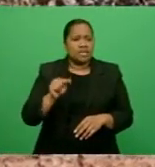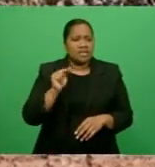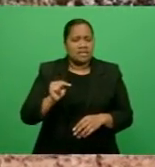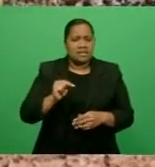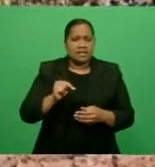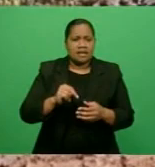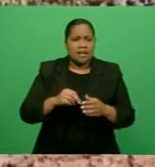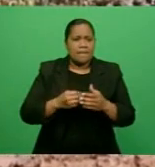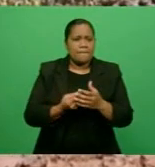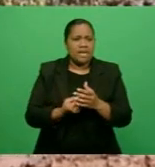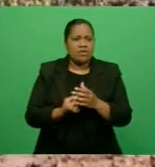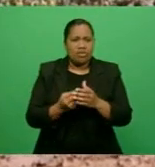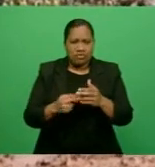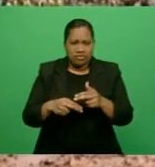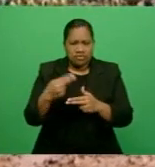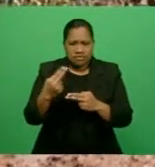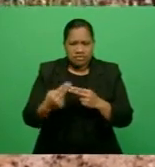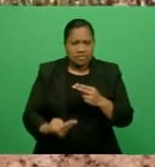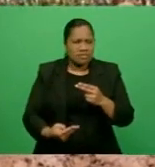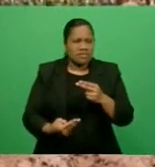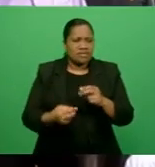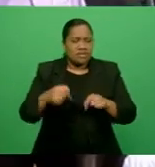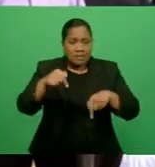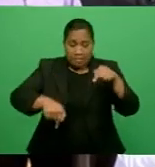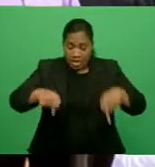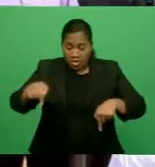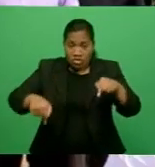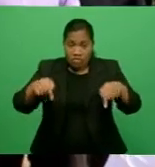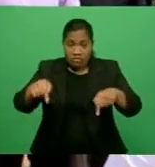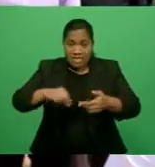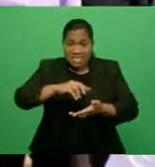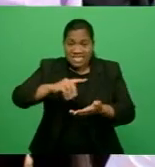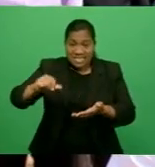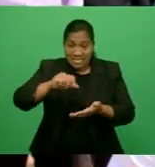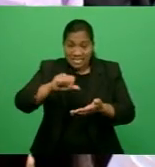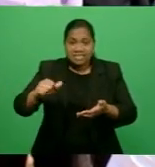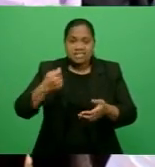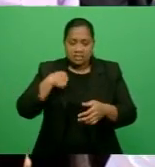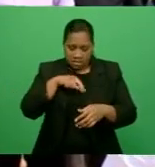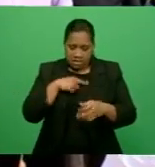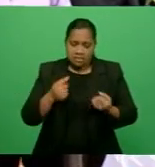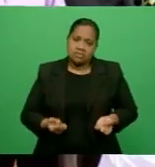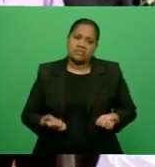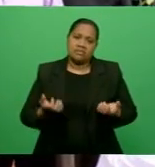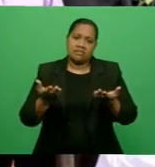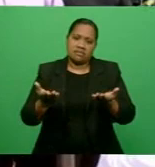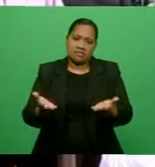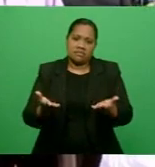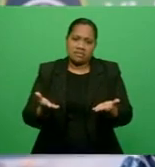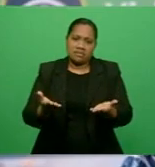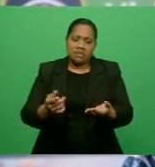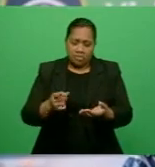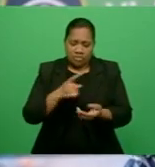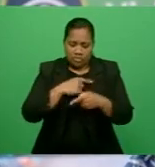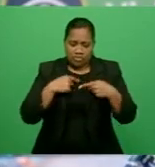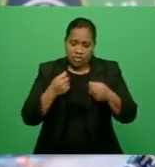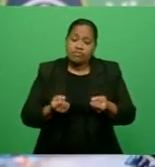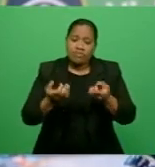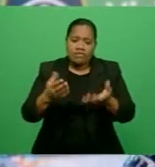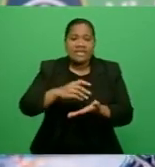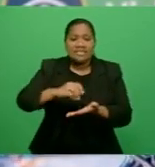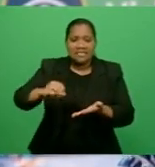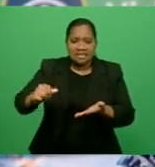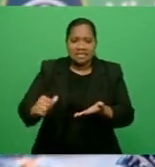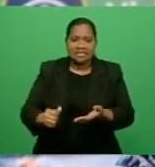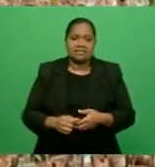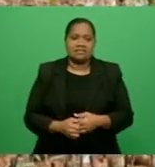seedlings to plant in their area, we are offering to provide seedling at their doorstep at no